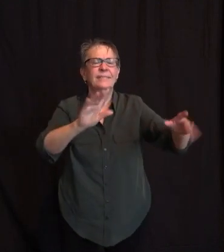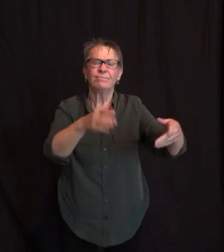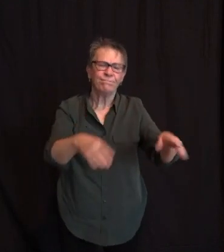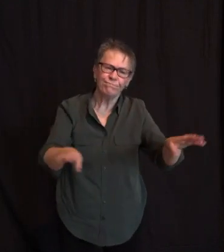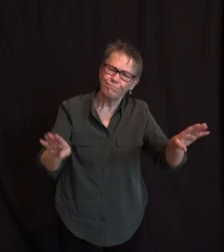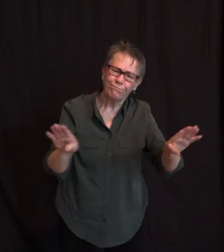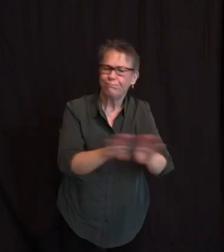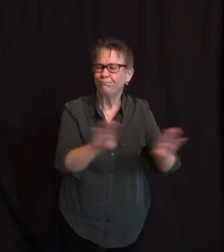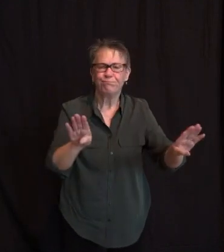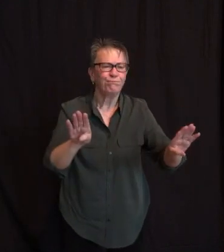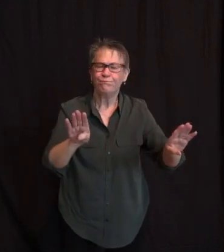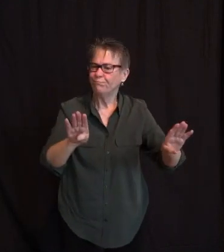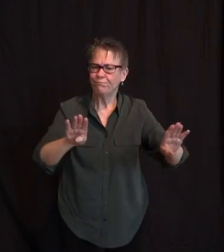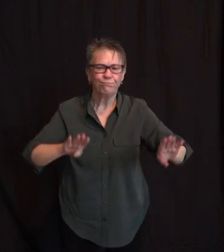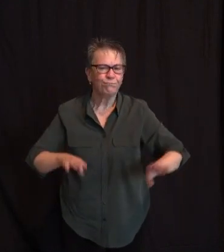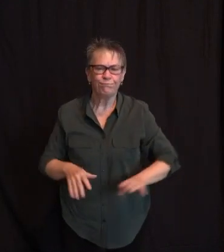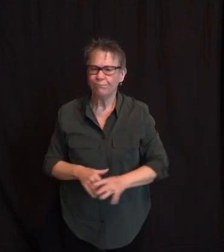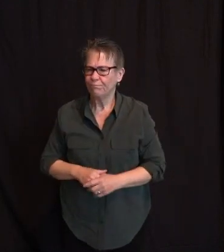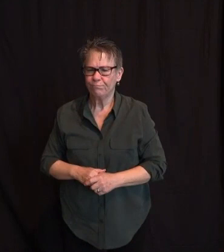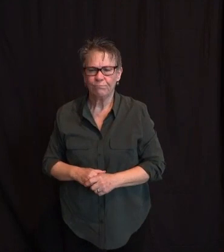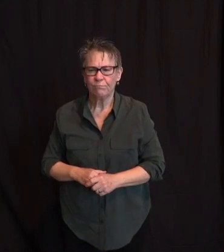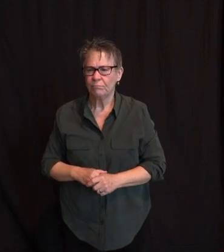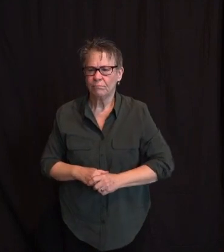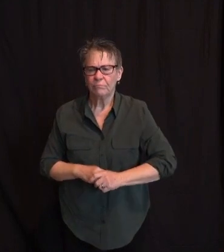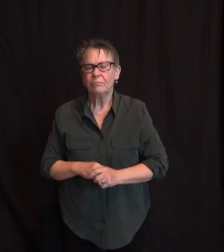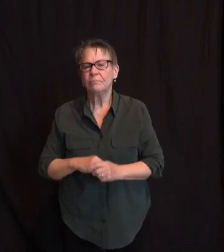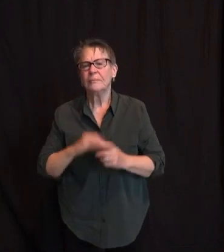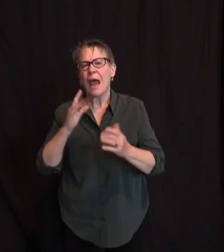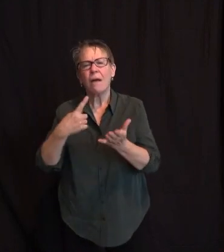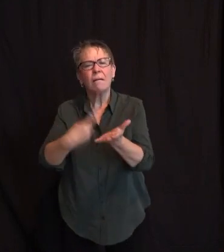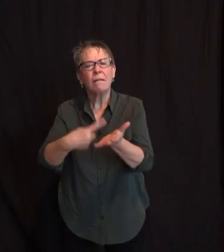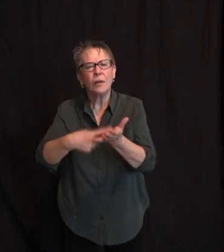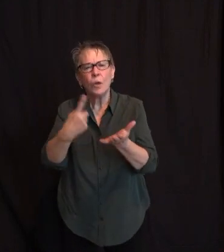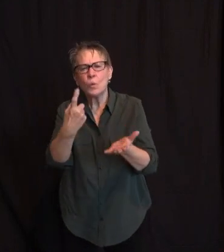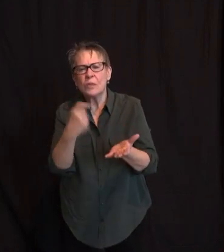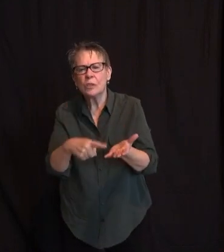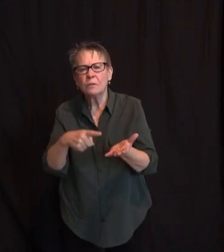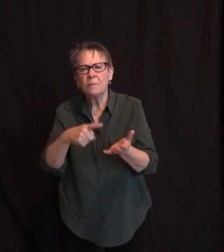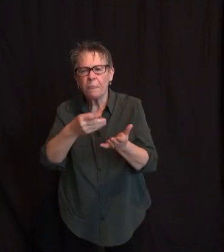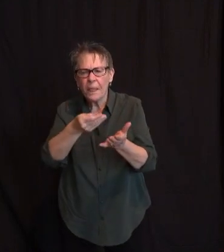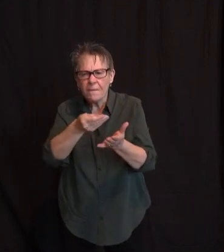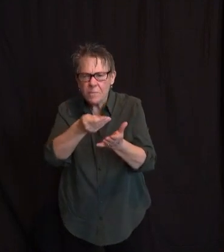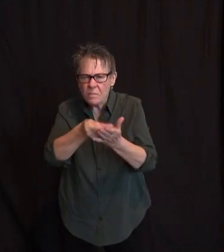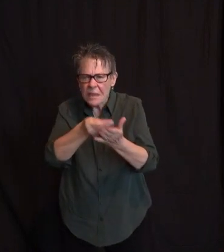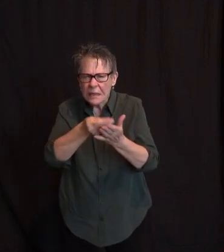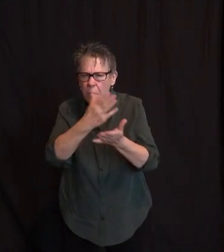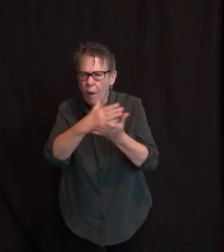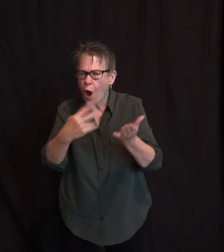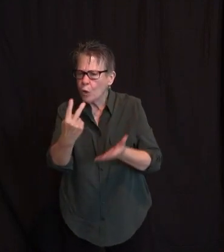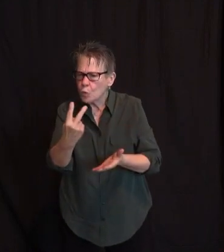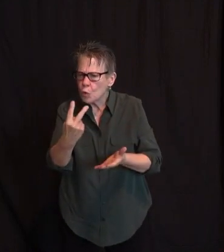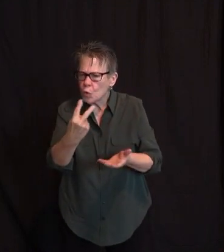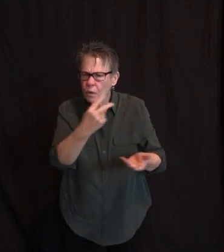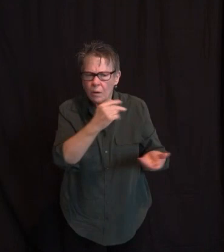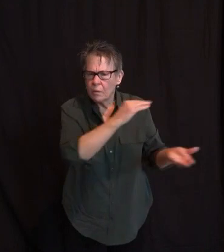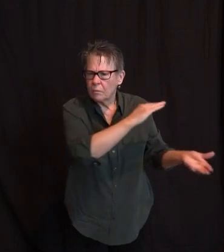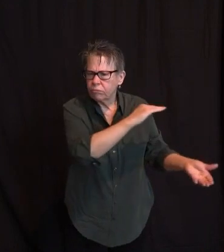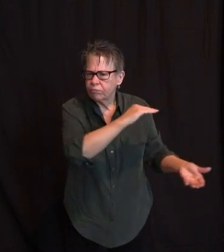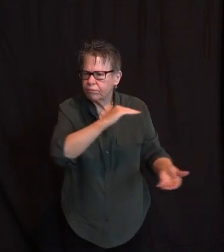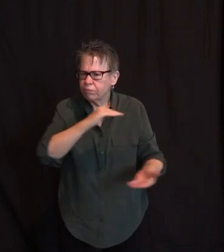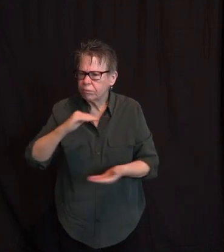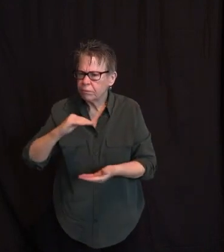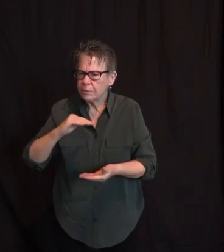it. I don't think Small Business Administration monies have gotten to folks yet. So I'm not looking a gift horse in the mouth, but I don't think anything